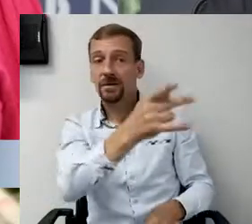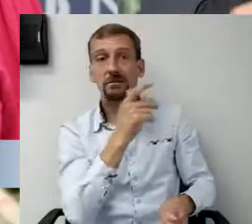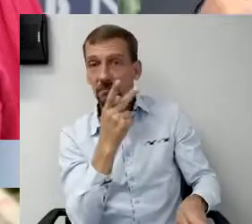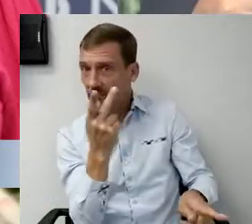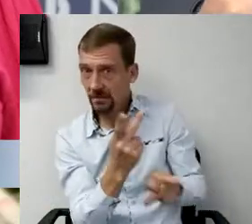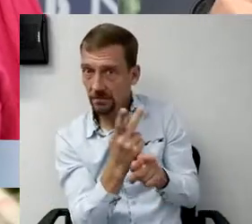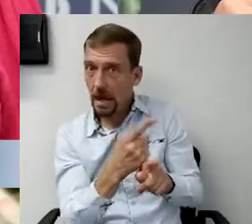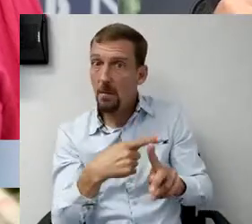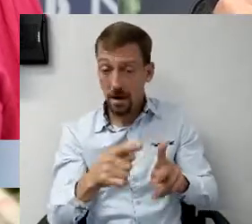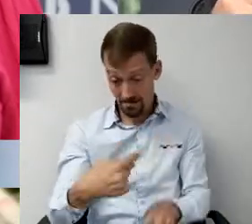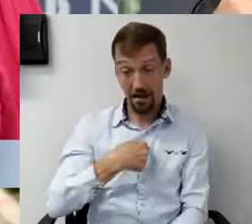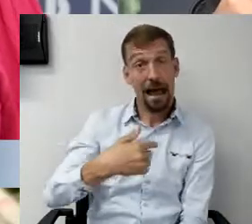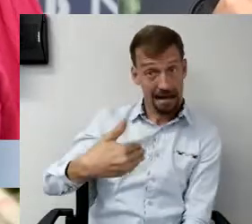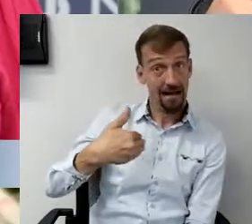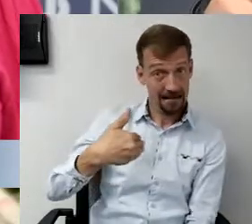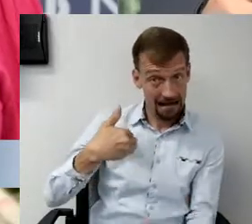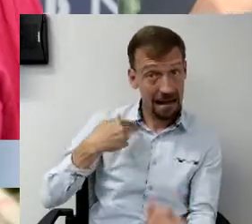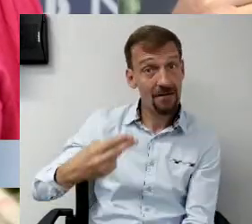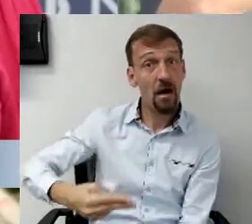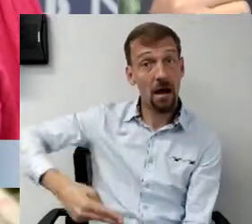the care of a doctor. I take an